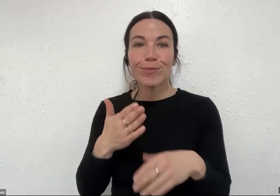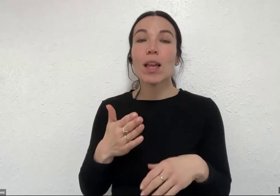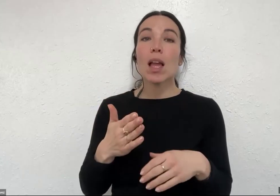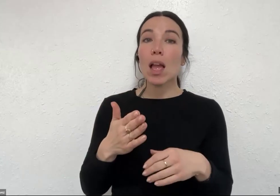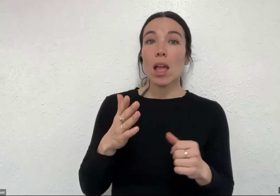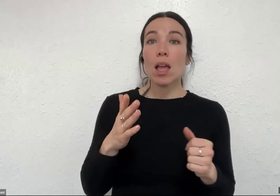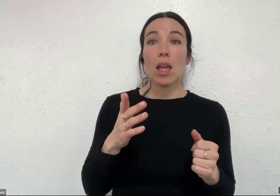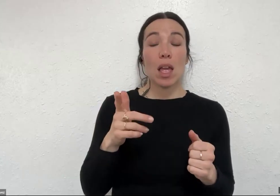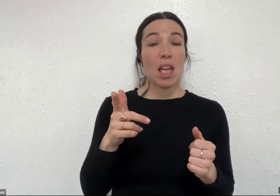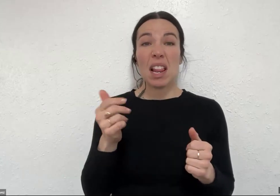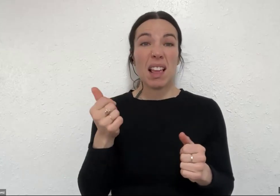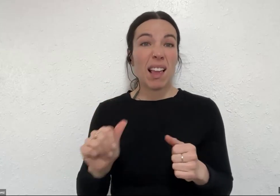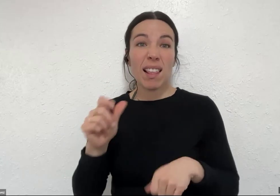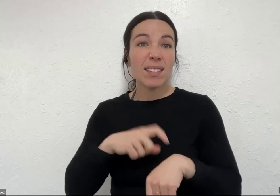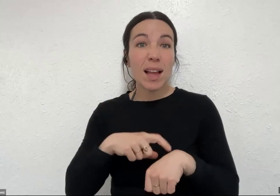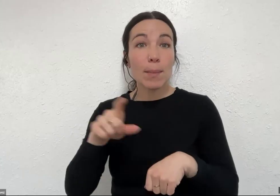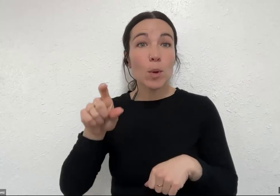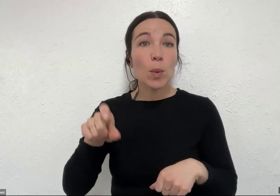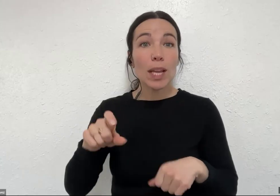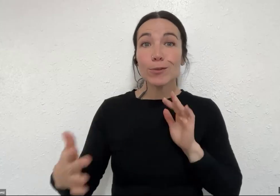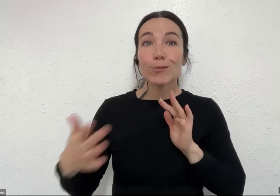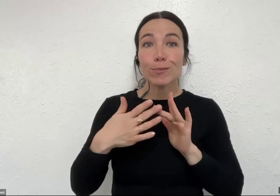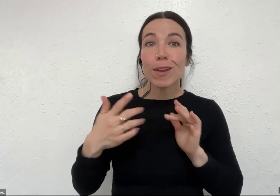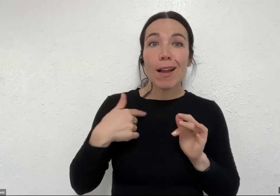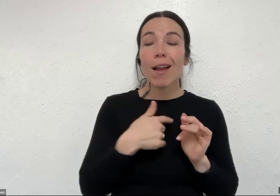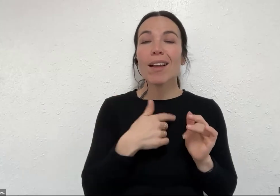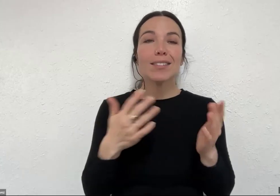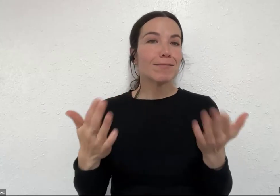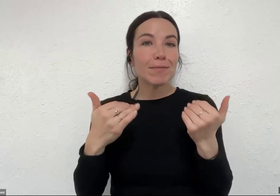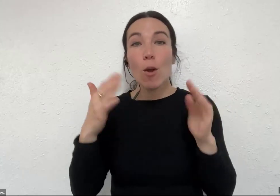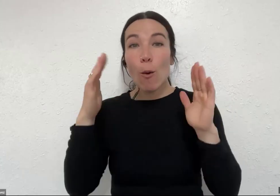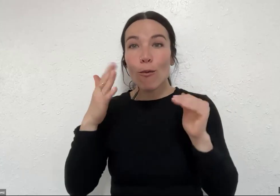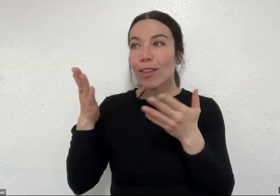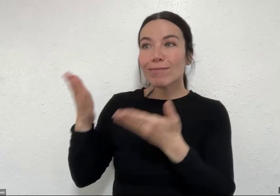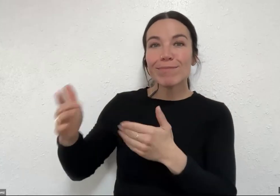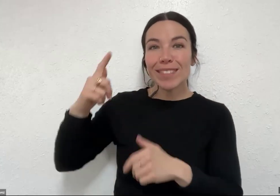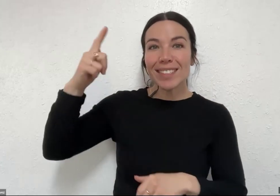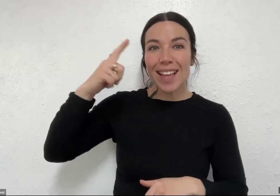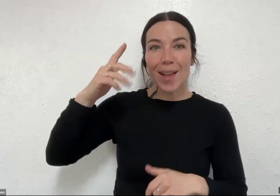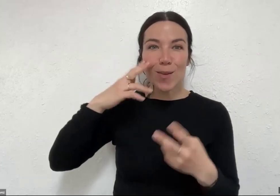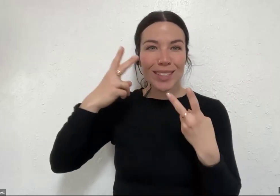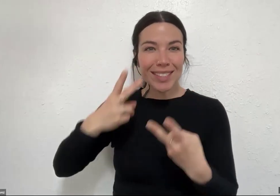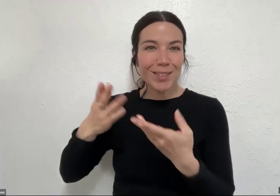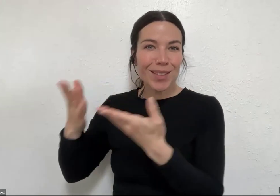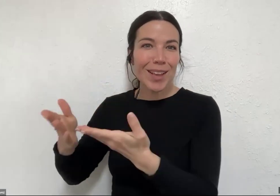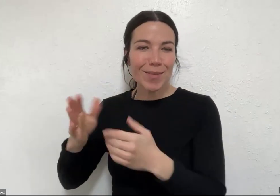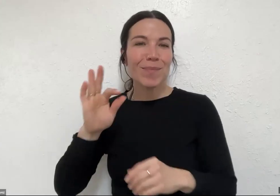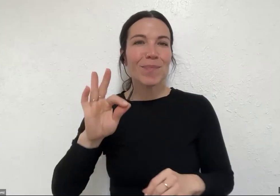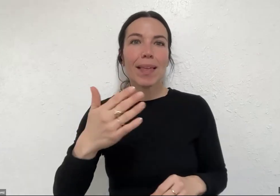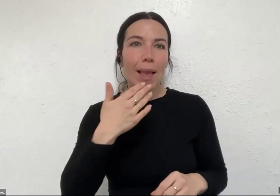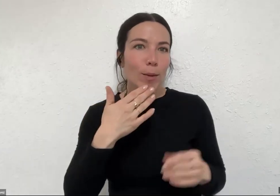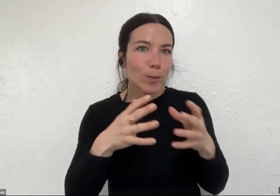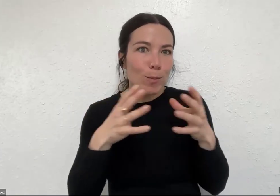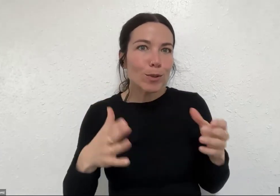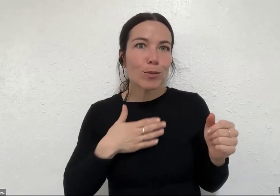find us anytime you need us. And hopefully we will see you in Siena this Thank summer. you guys as well. I appreciate And you we putting